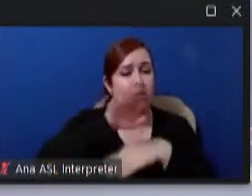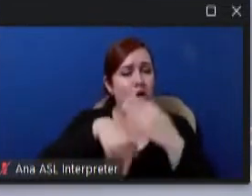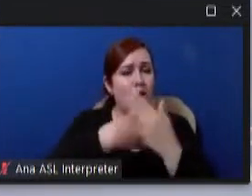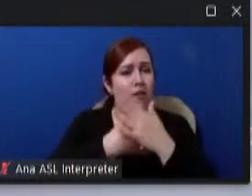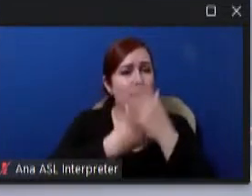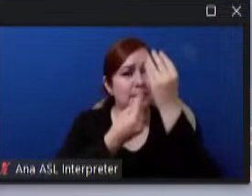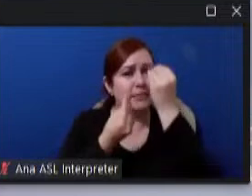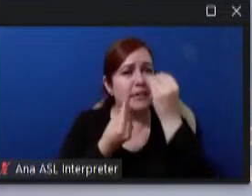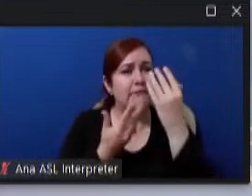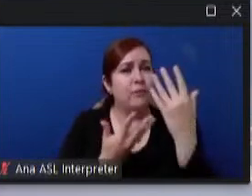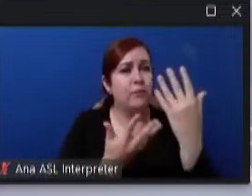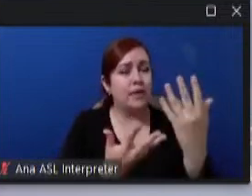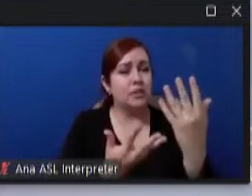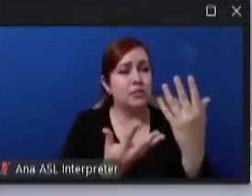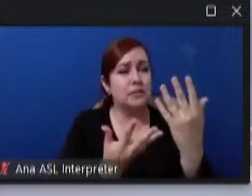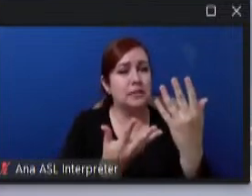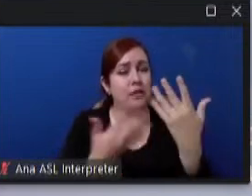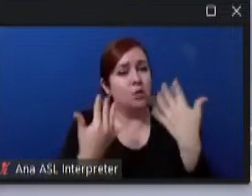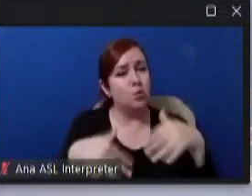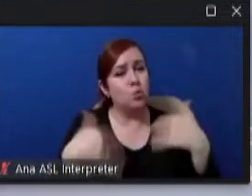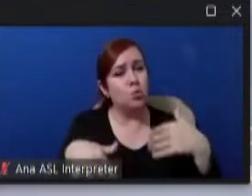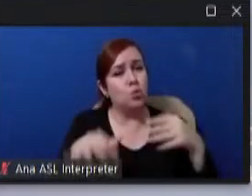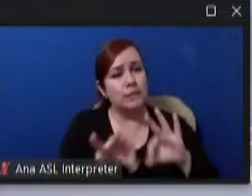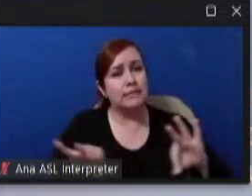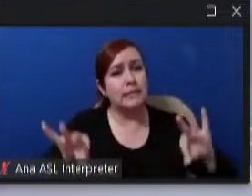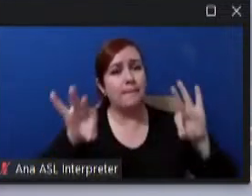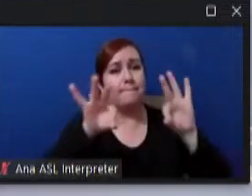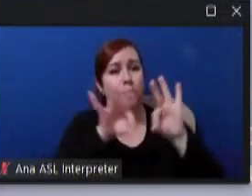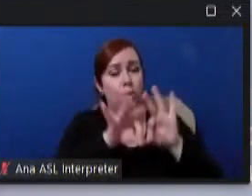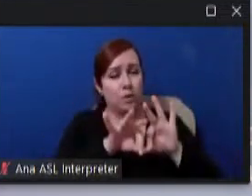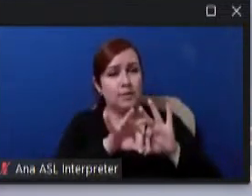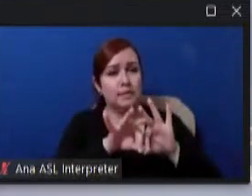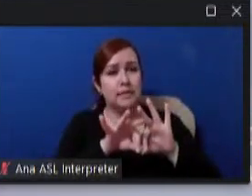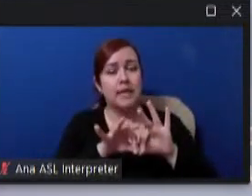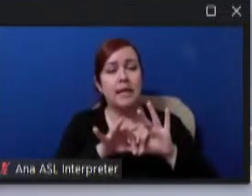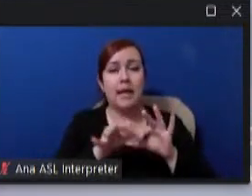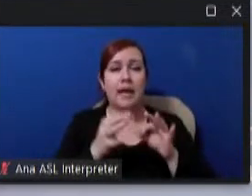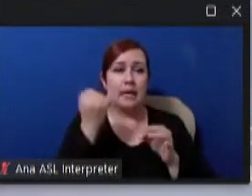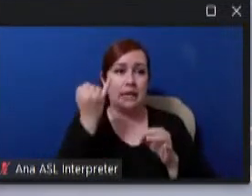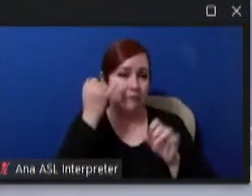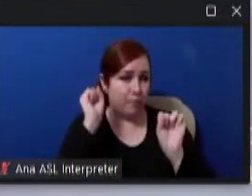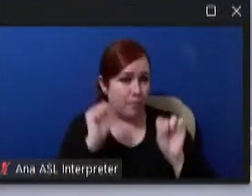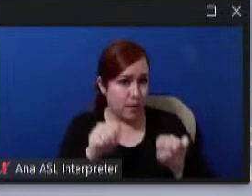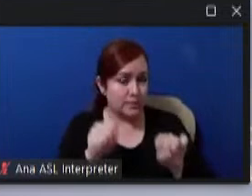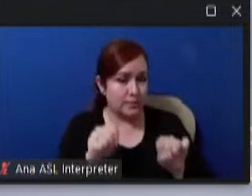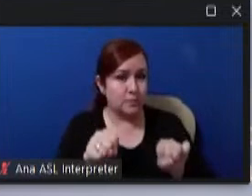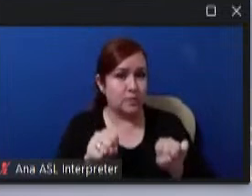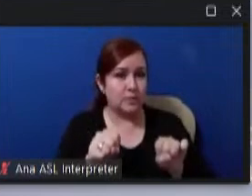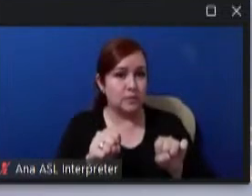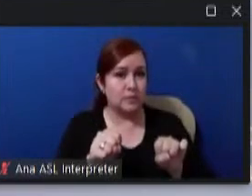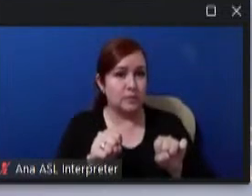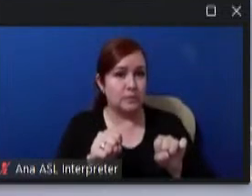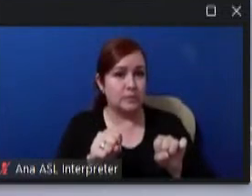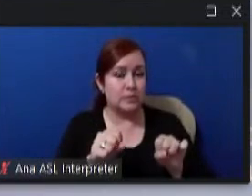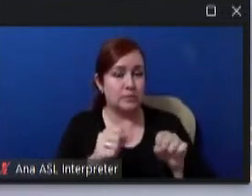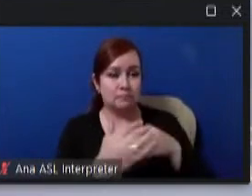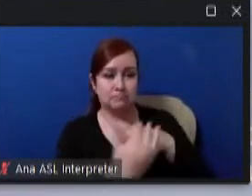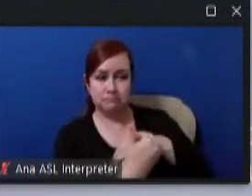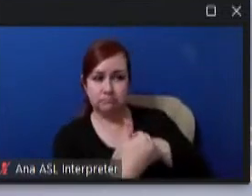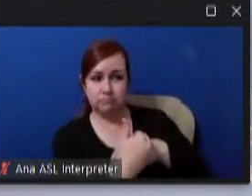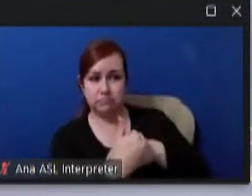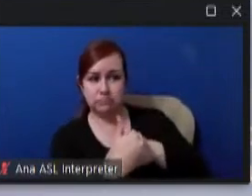to underscore that all of the information and data you've provided is very important. If you